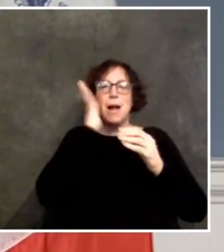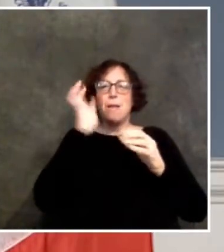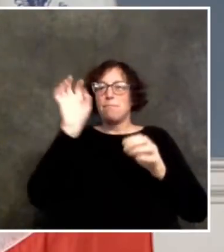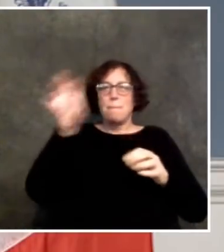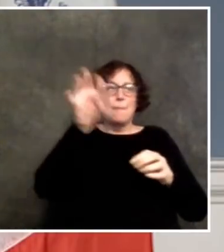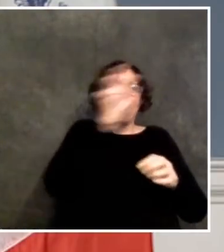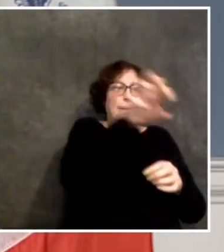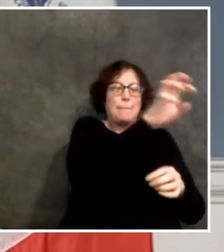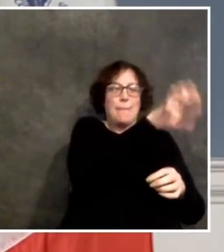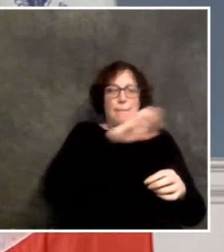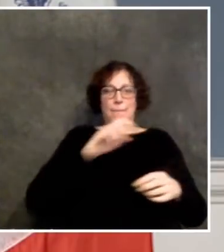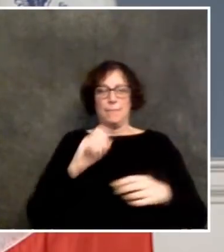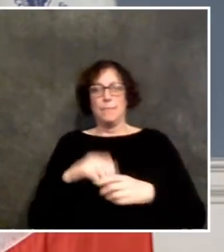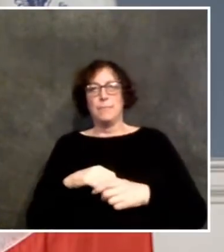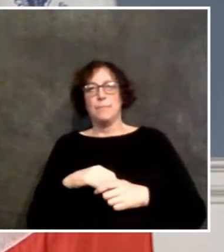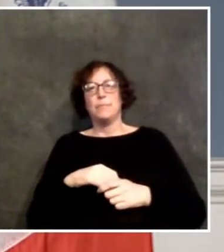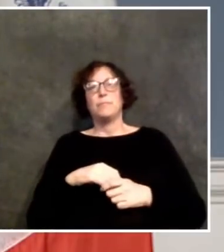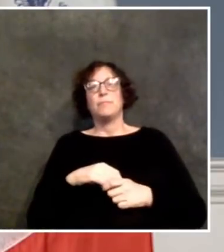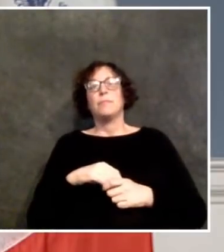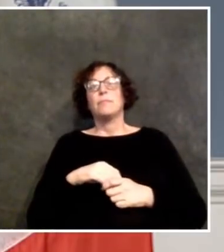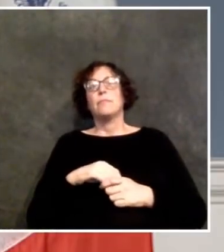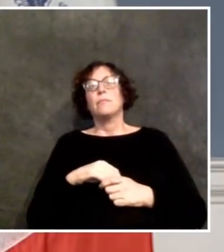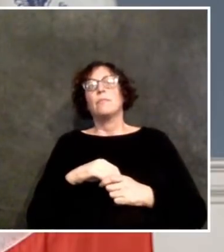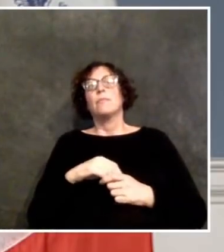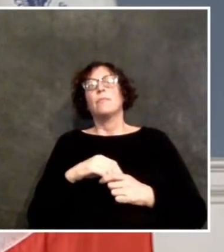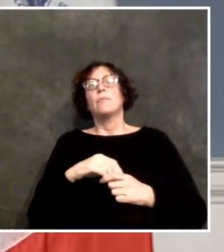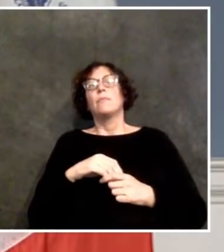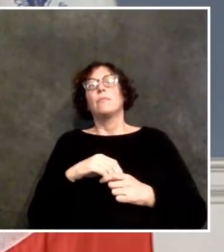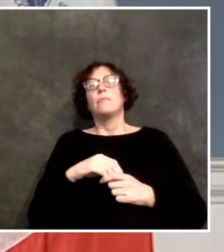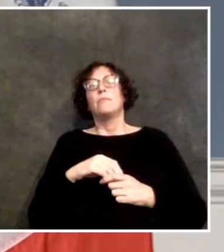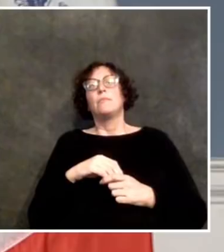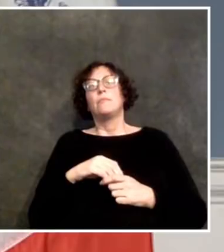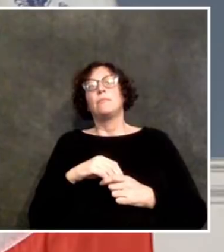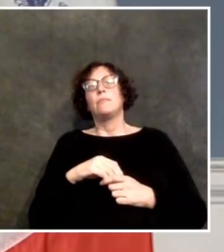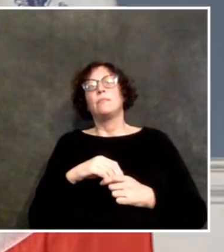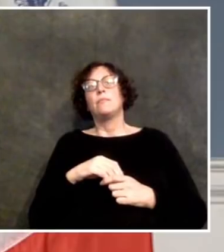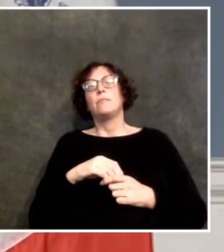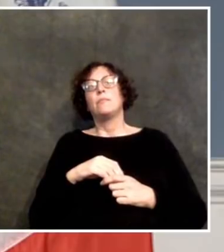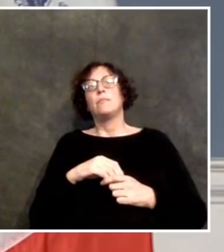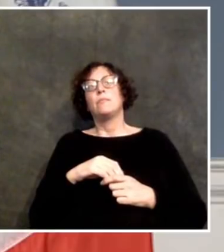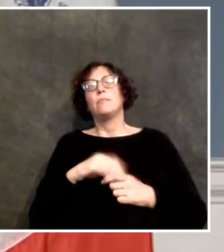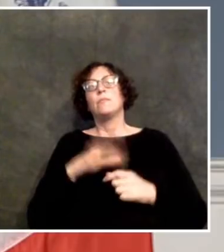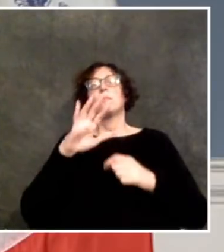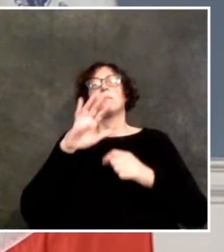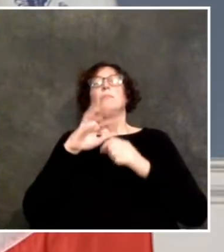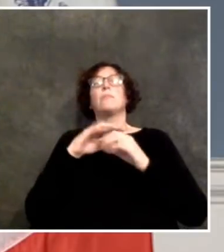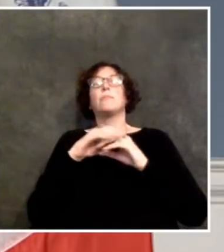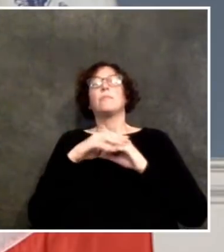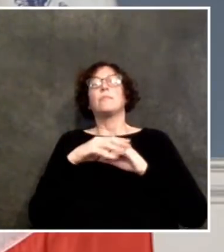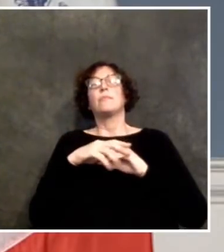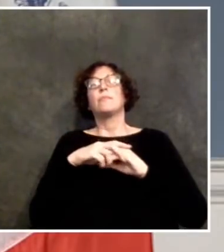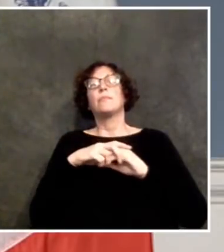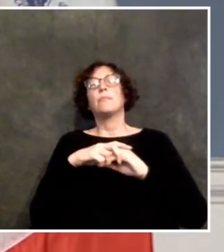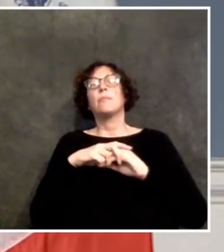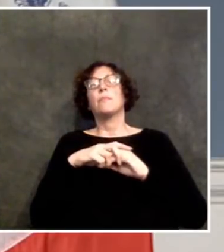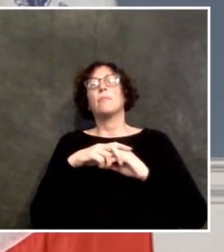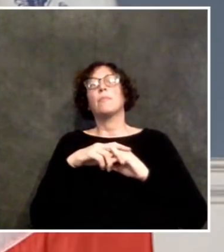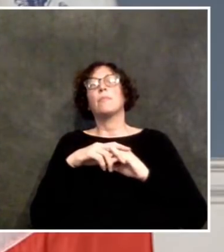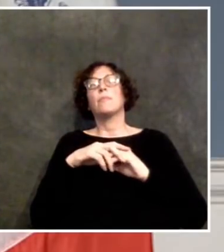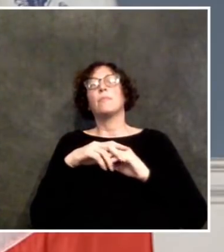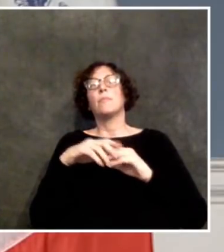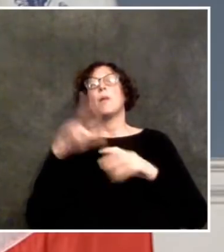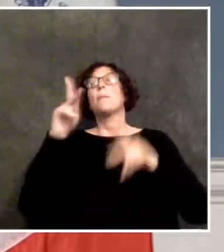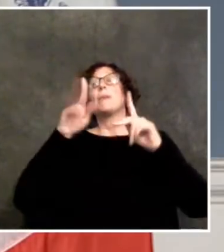Then there's the question of the COVID convalescent folks who have the disease but do not need